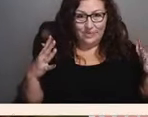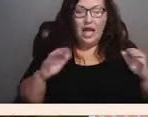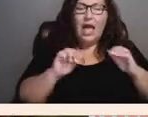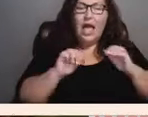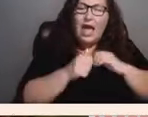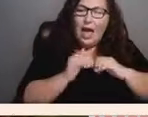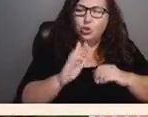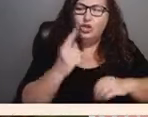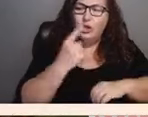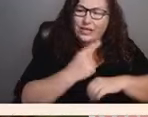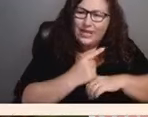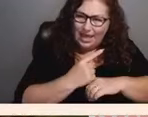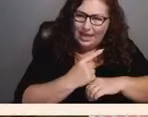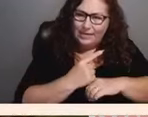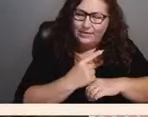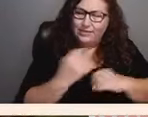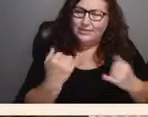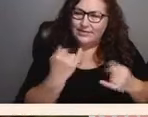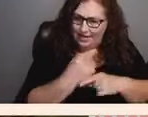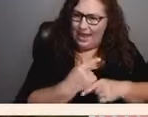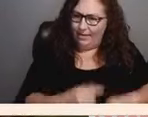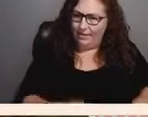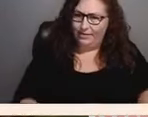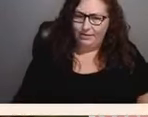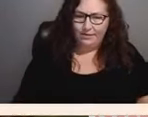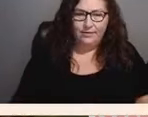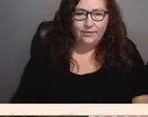day today?